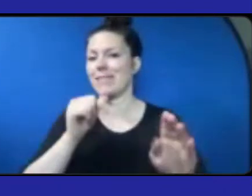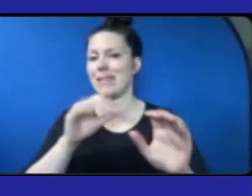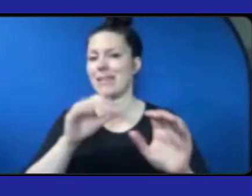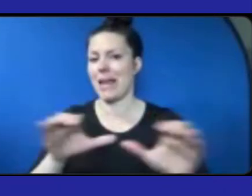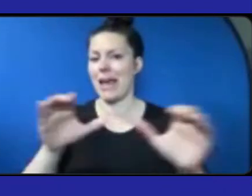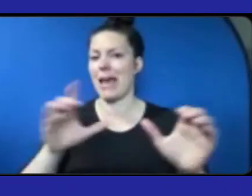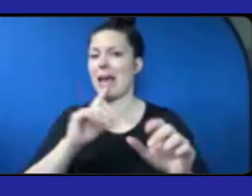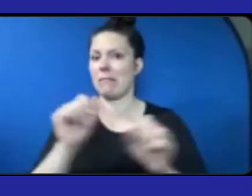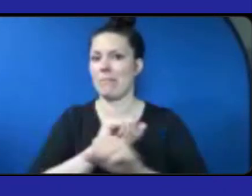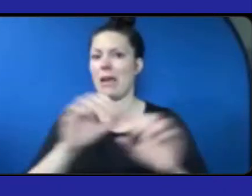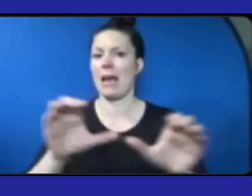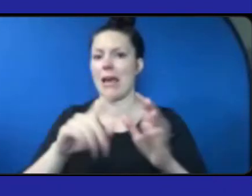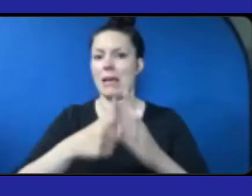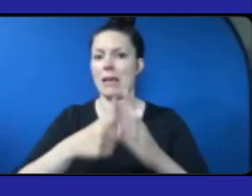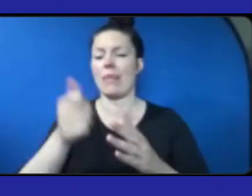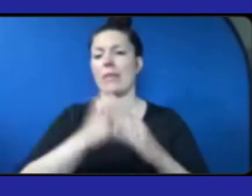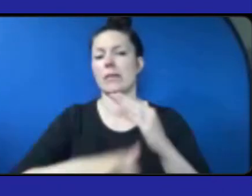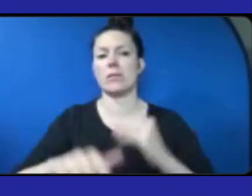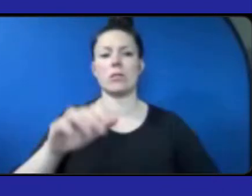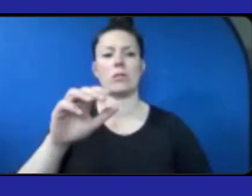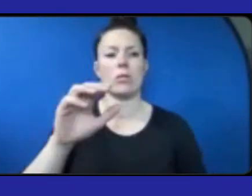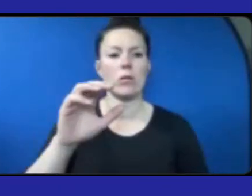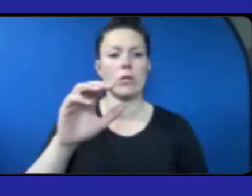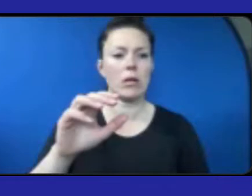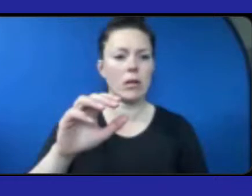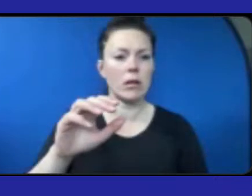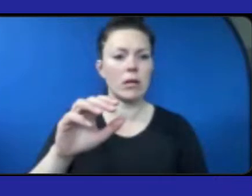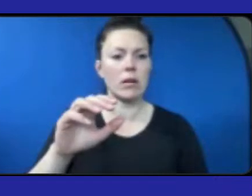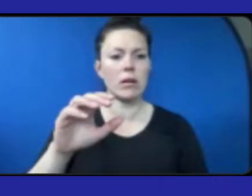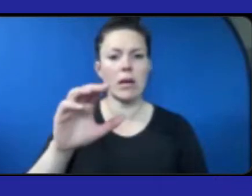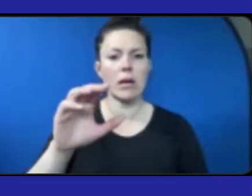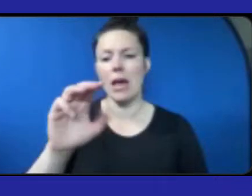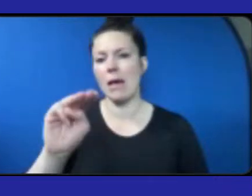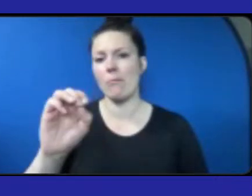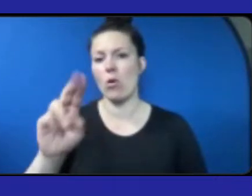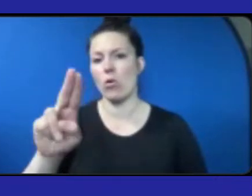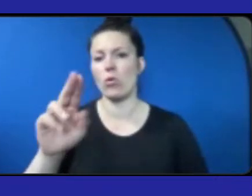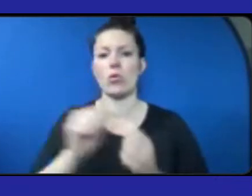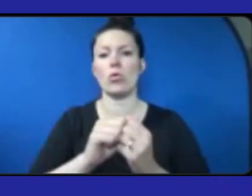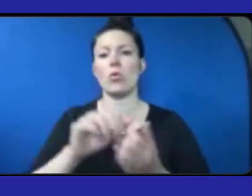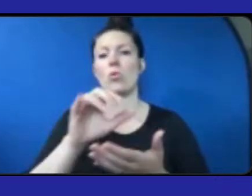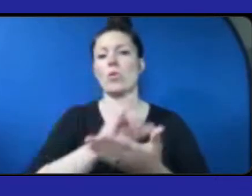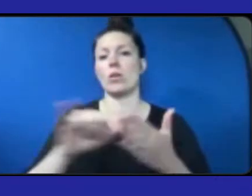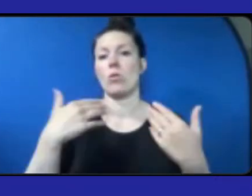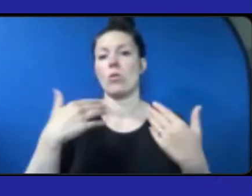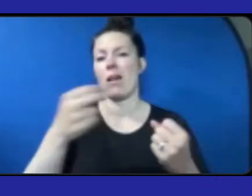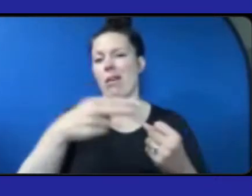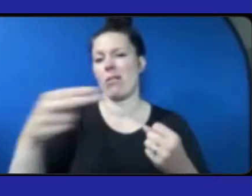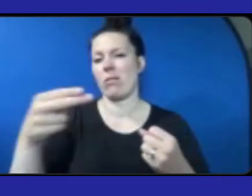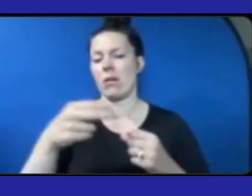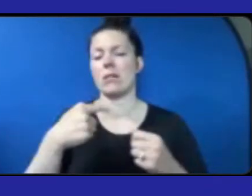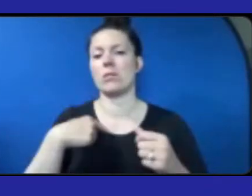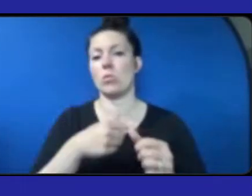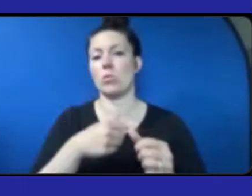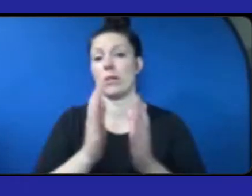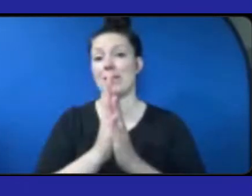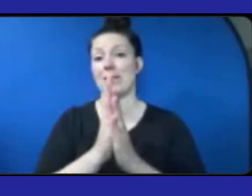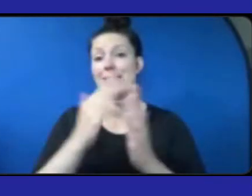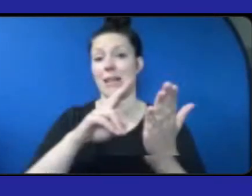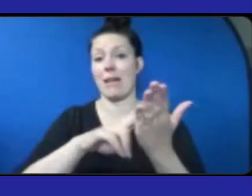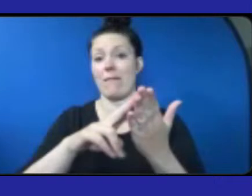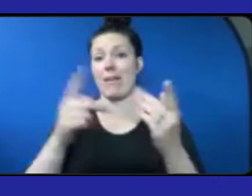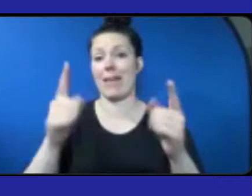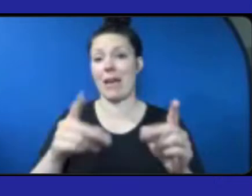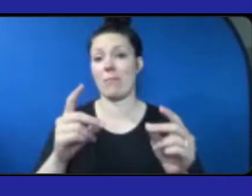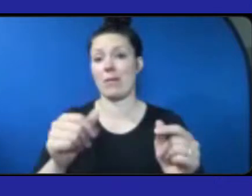the T2 MOU between OMB and New York City Health and Hospitals, and we are seeking to have these contracts have an effective